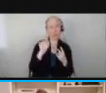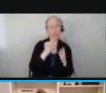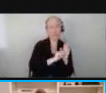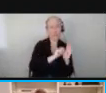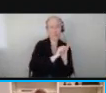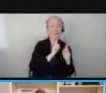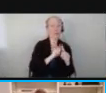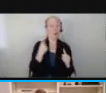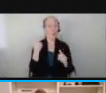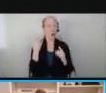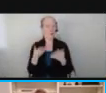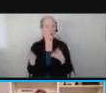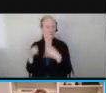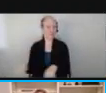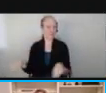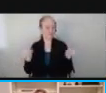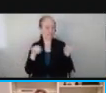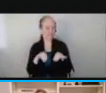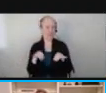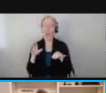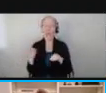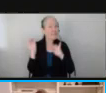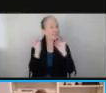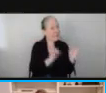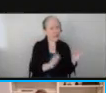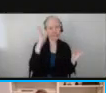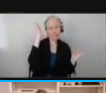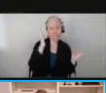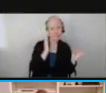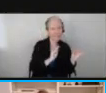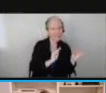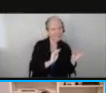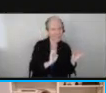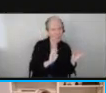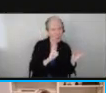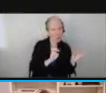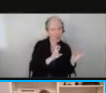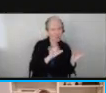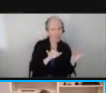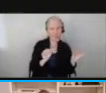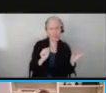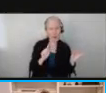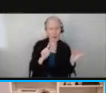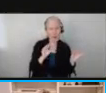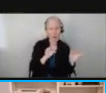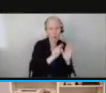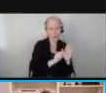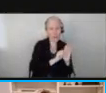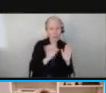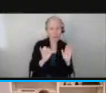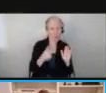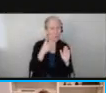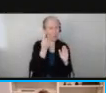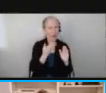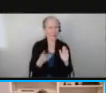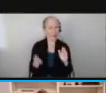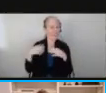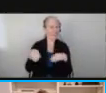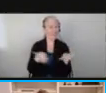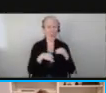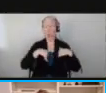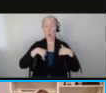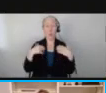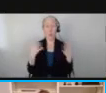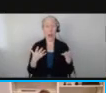in common with astronauts selected during the Mercury and Apollo eras as well. None of them have been astronauts